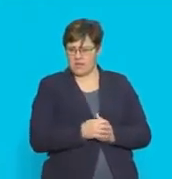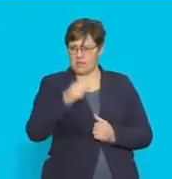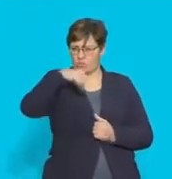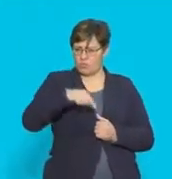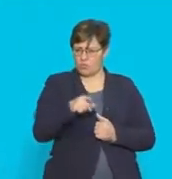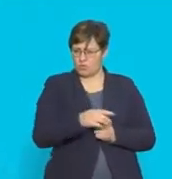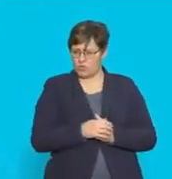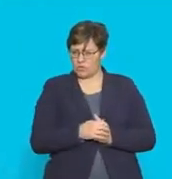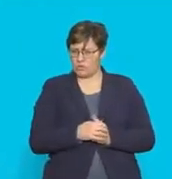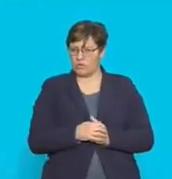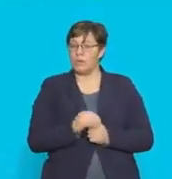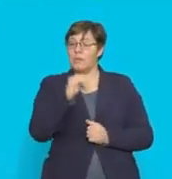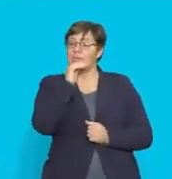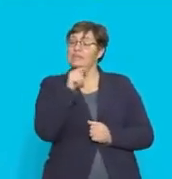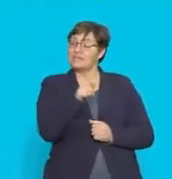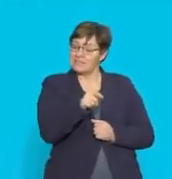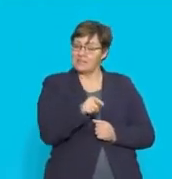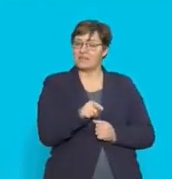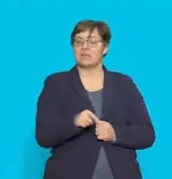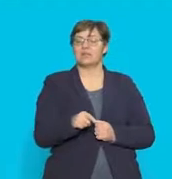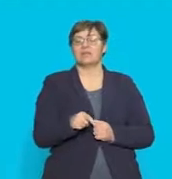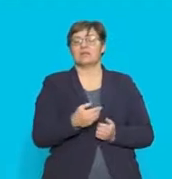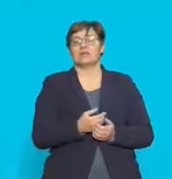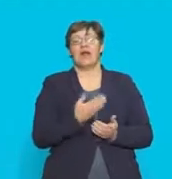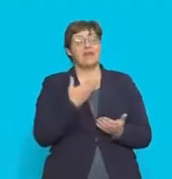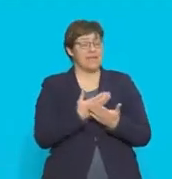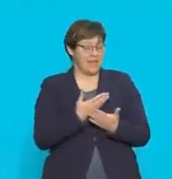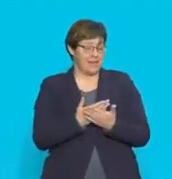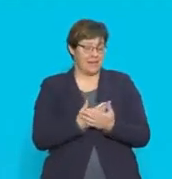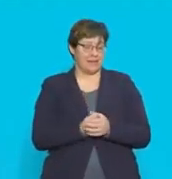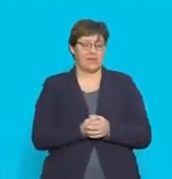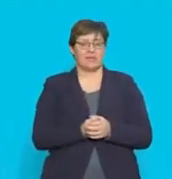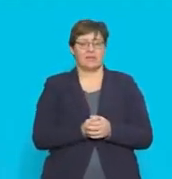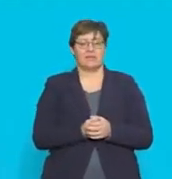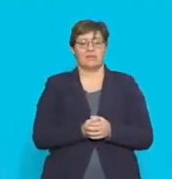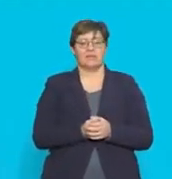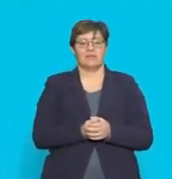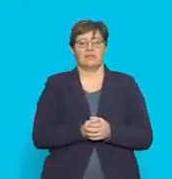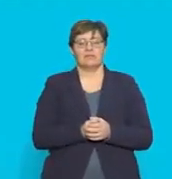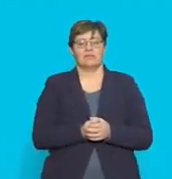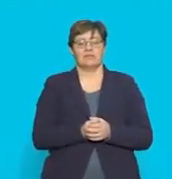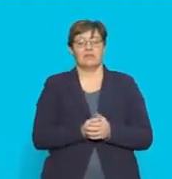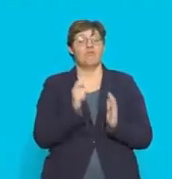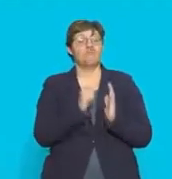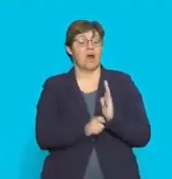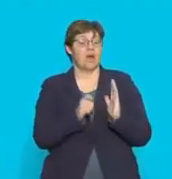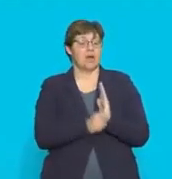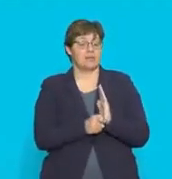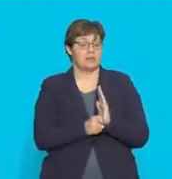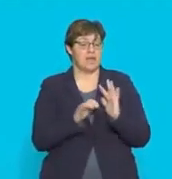this number can be written